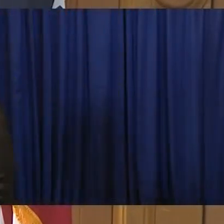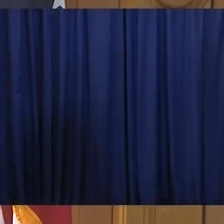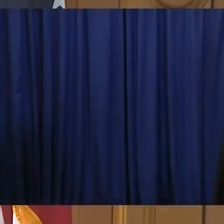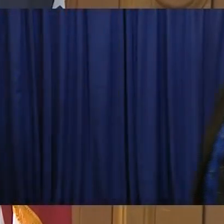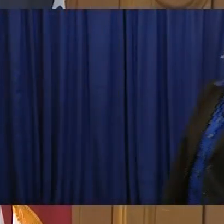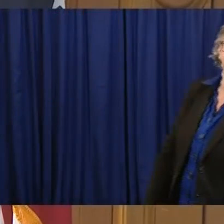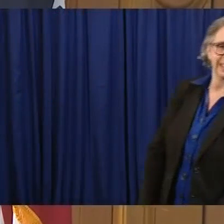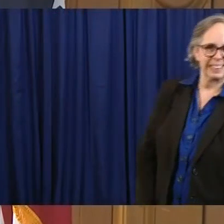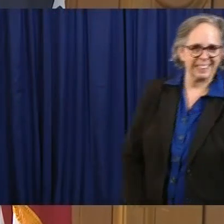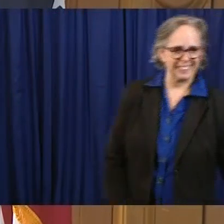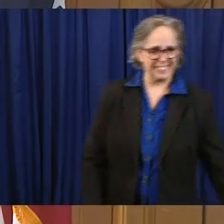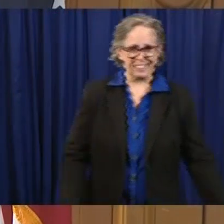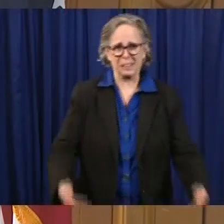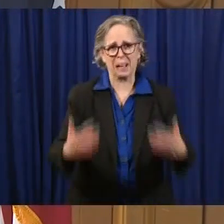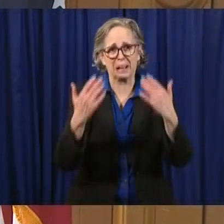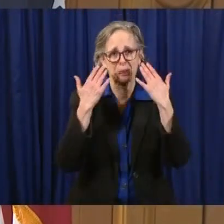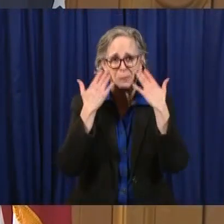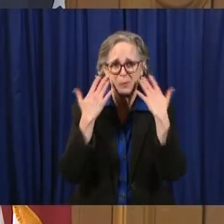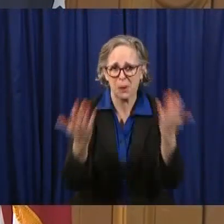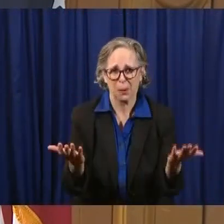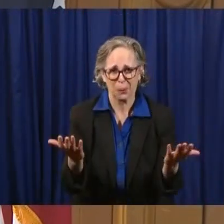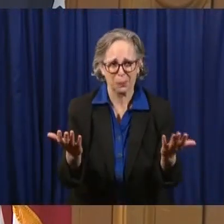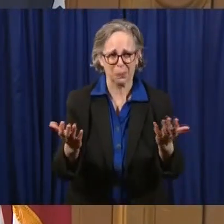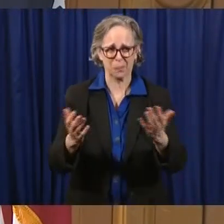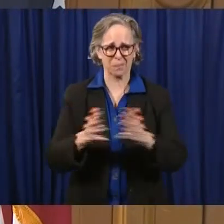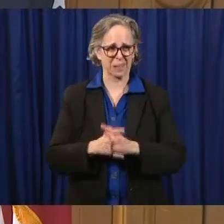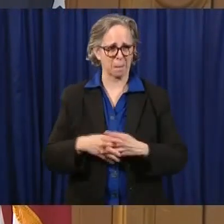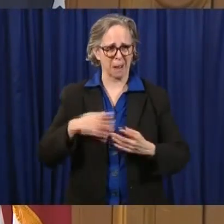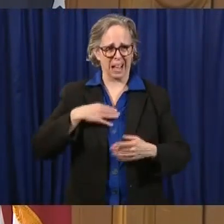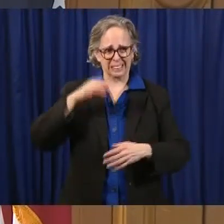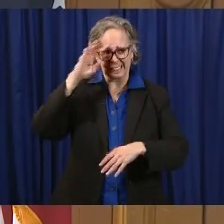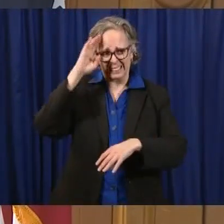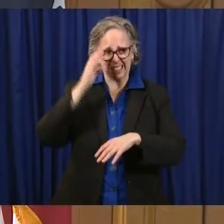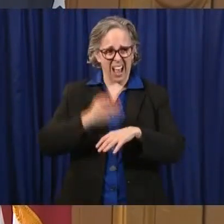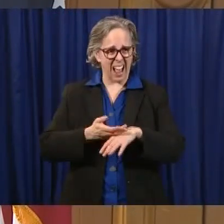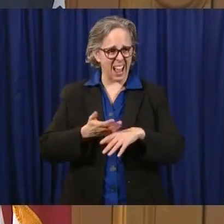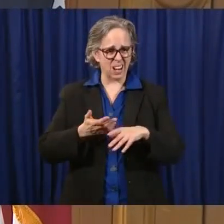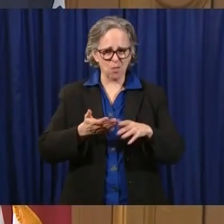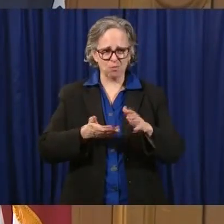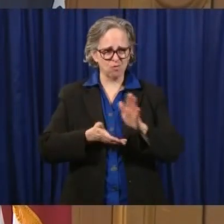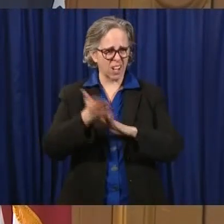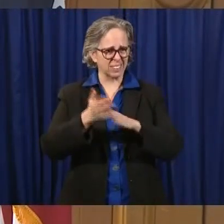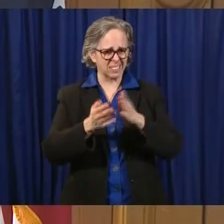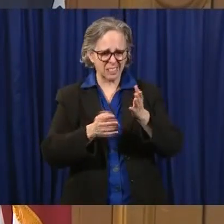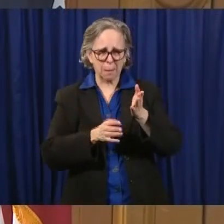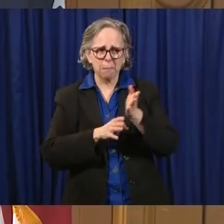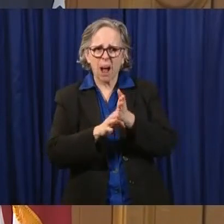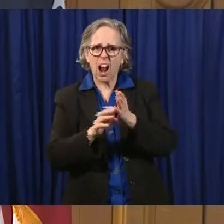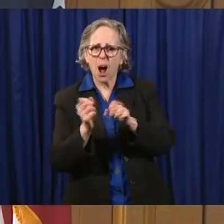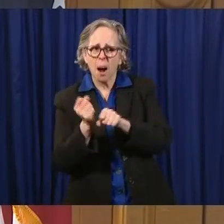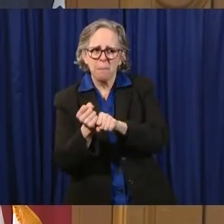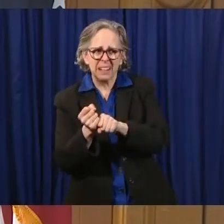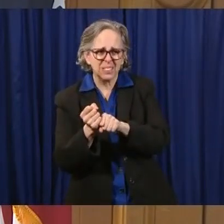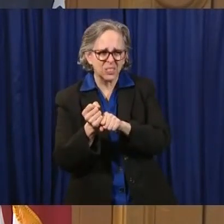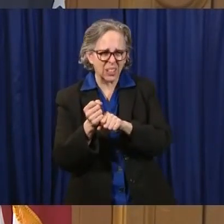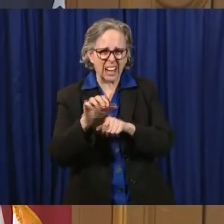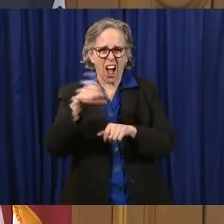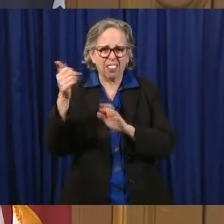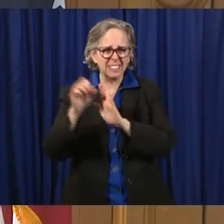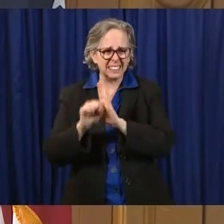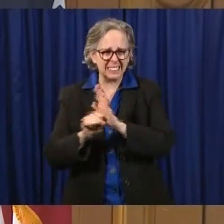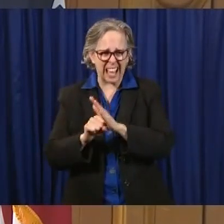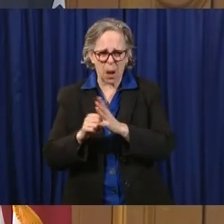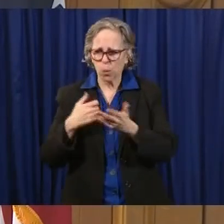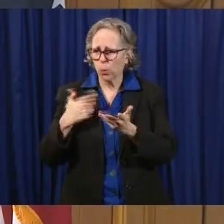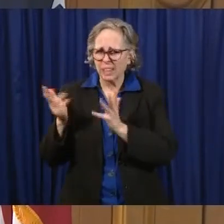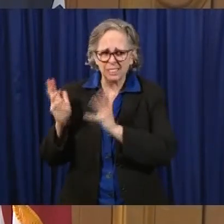North Carolina, I told him a month ago, I said, if we're playing ball in July, we'll be lucky. But I